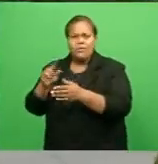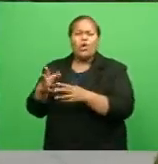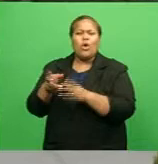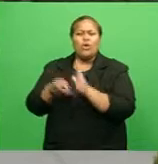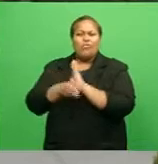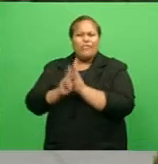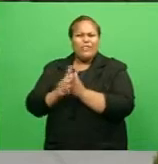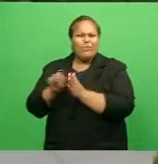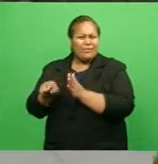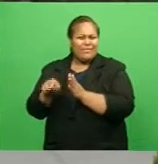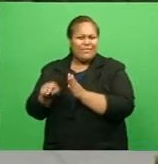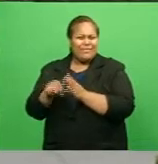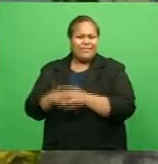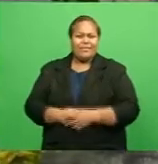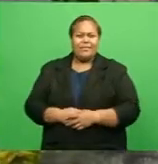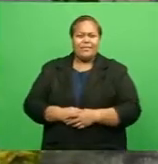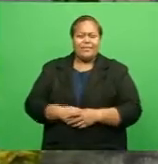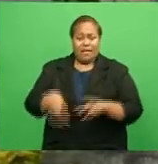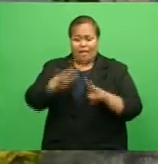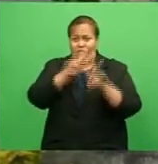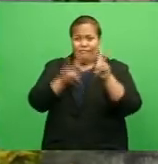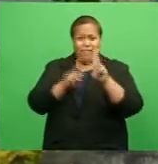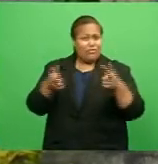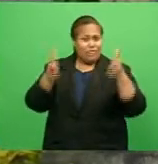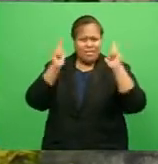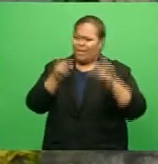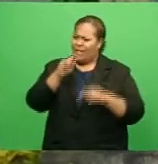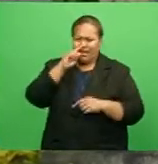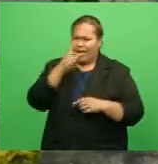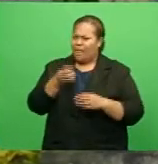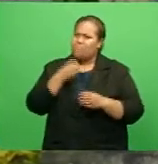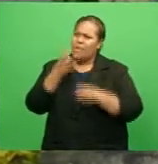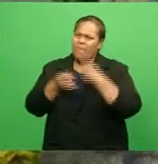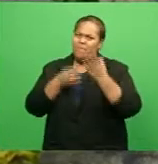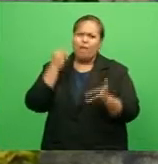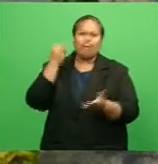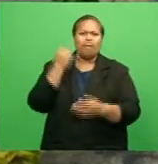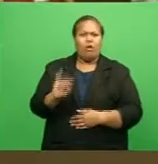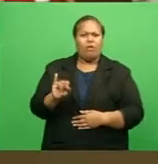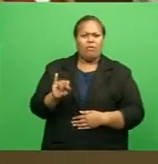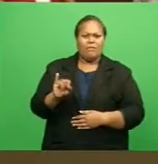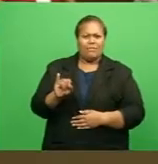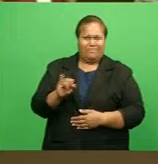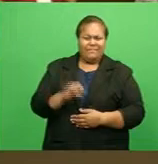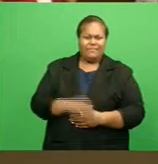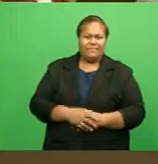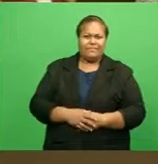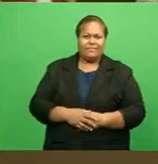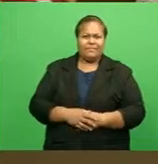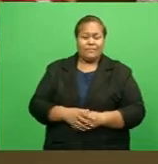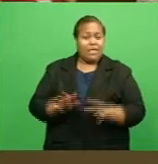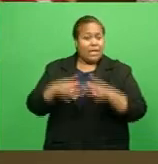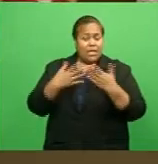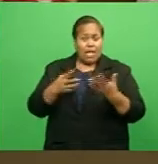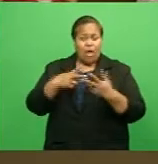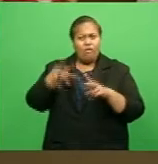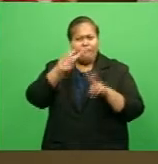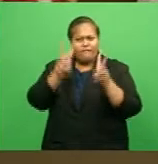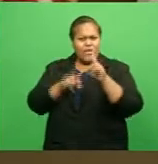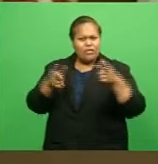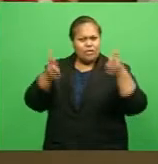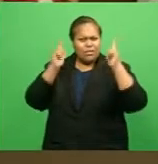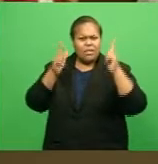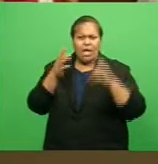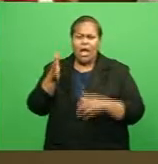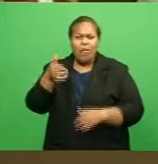adds AHLUWALIA as Vice-Chancellor should not make incorrect statements. The Vice-Chancellor has apologized, saying he made the statement